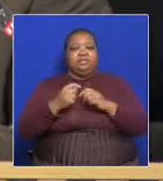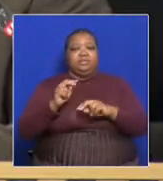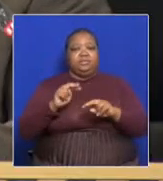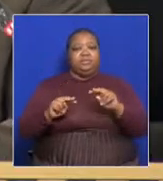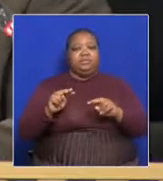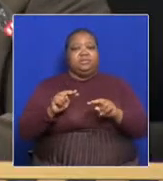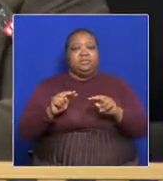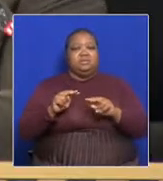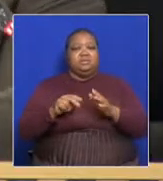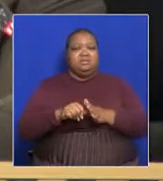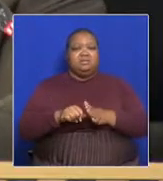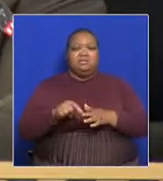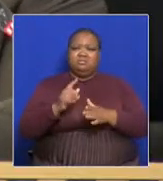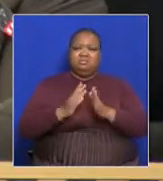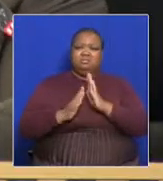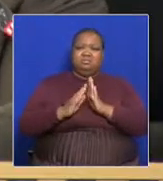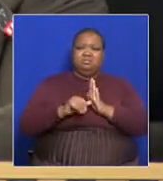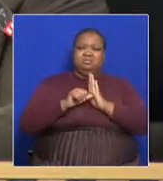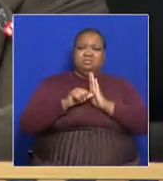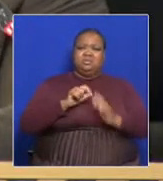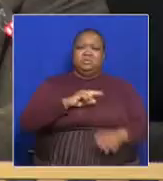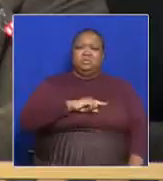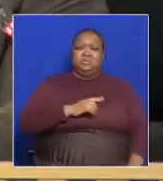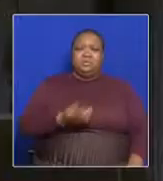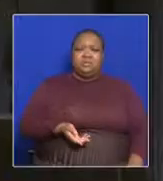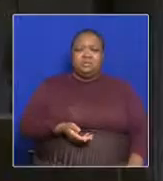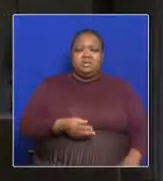that? the content is different.